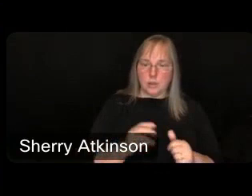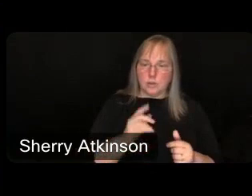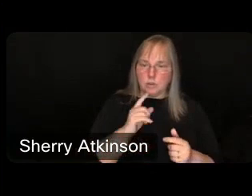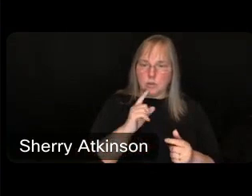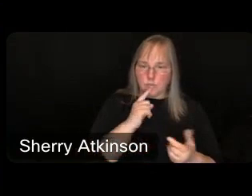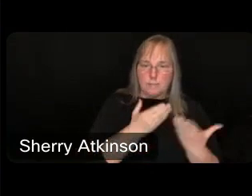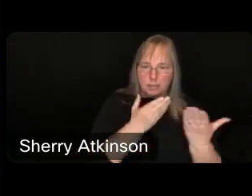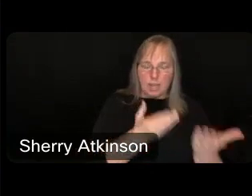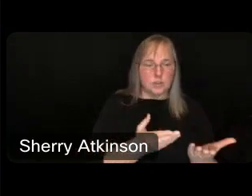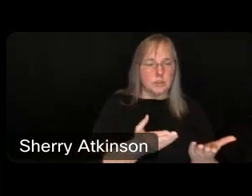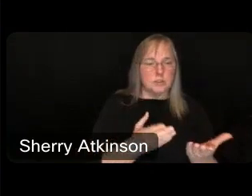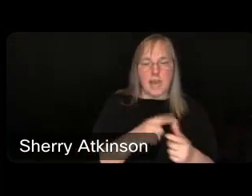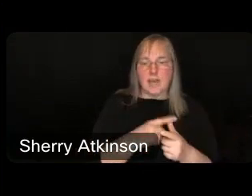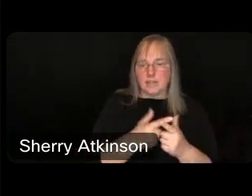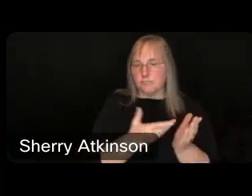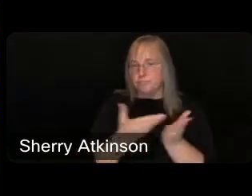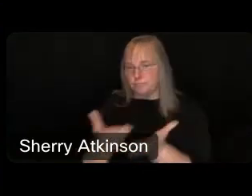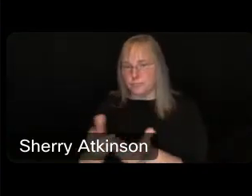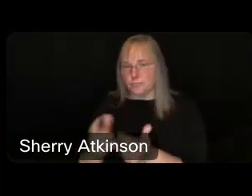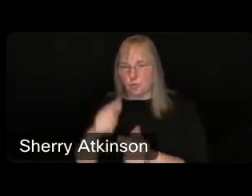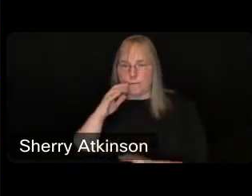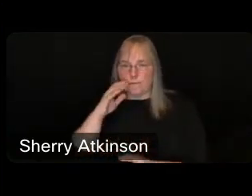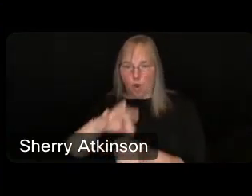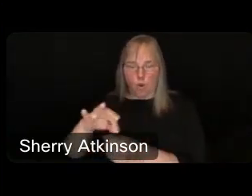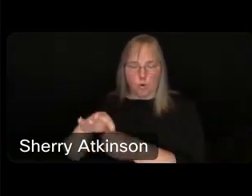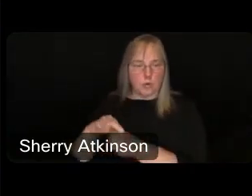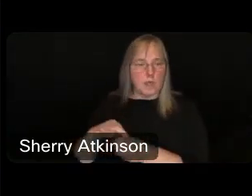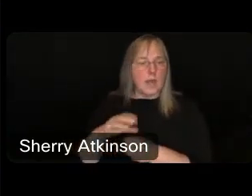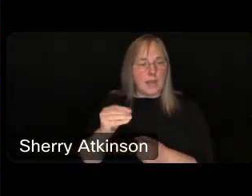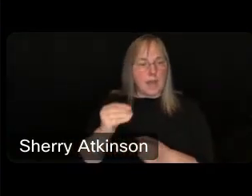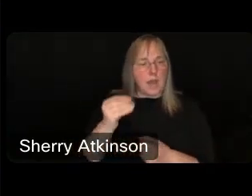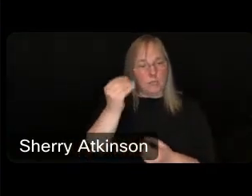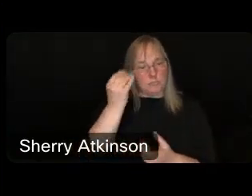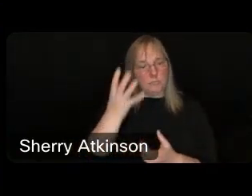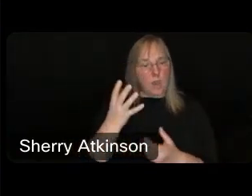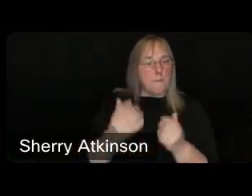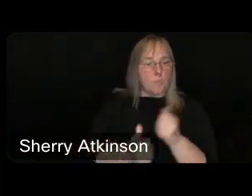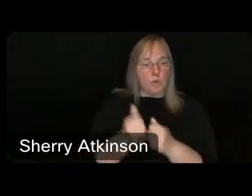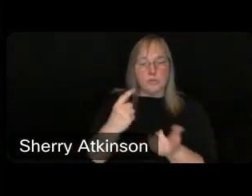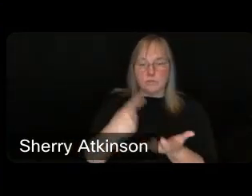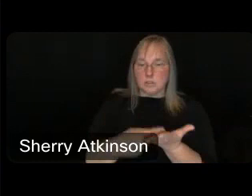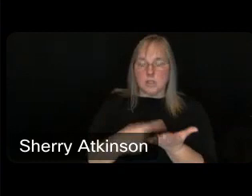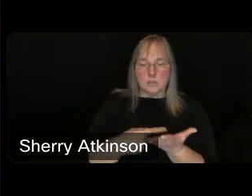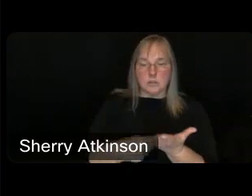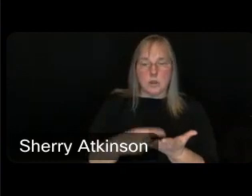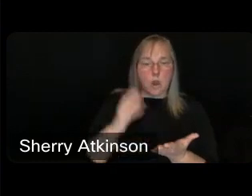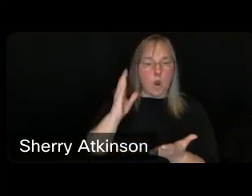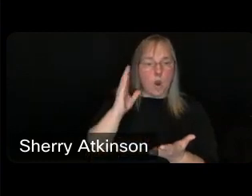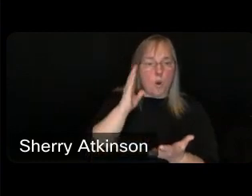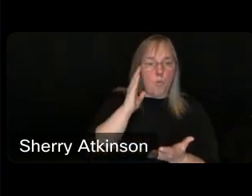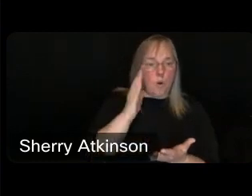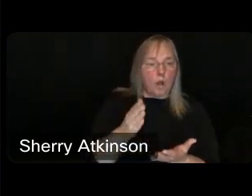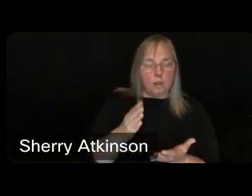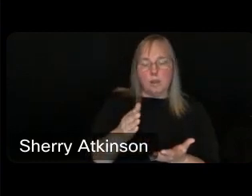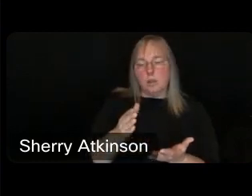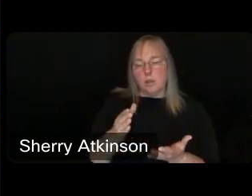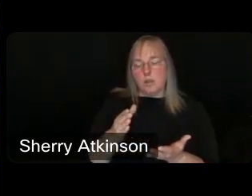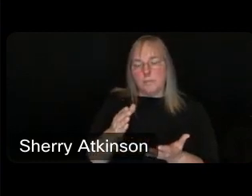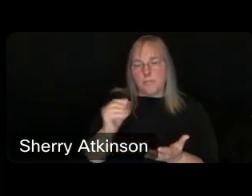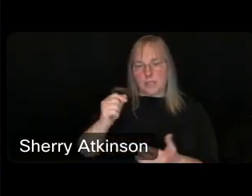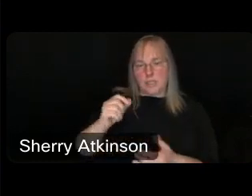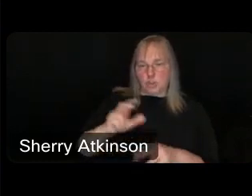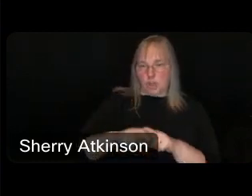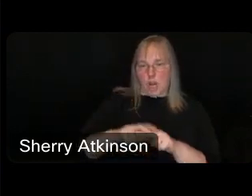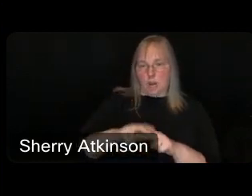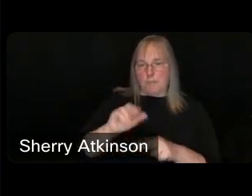come to February, most of this discussion is going to be chaired by Vice Chair Steve Poinette. I'm very glad he agreed to hold